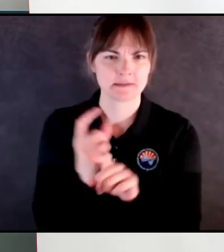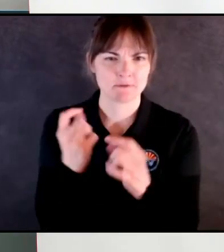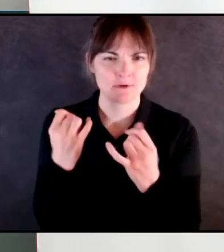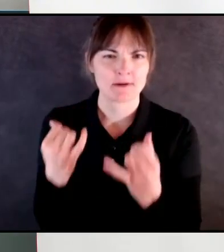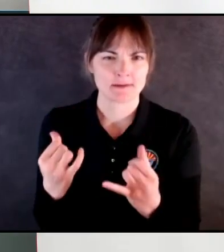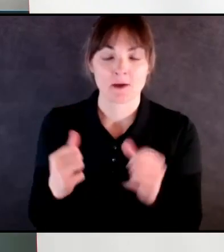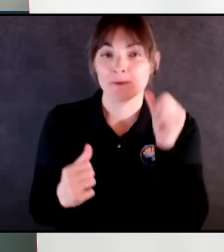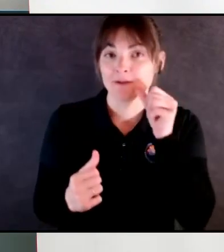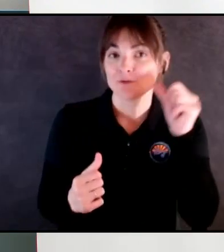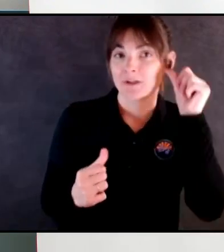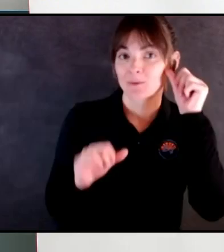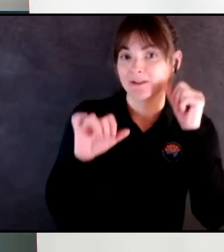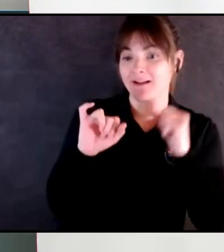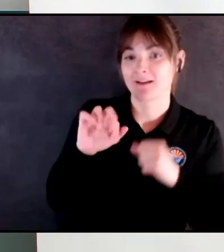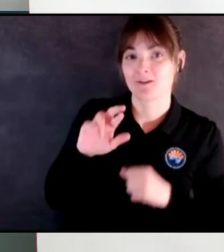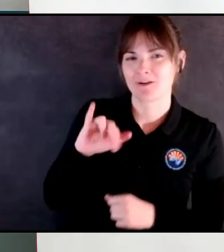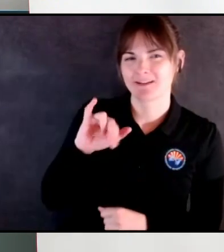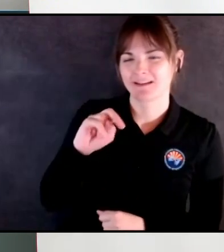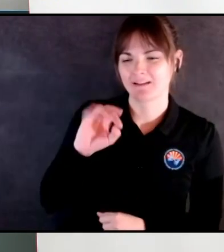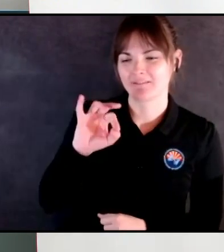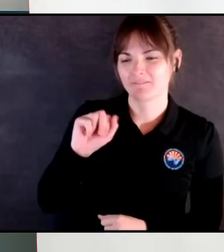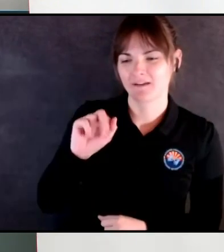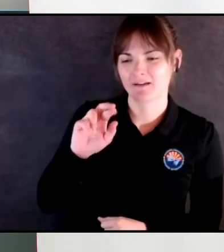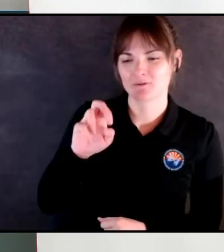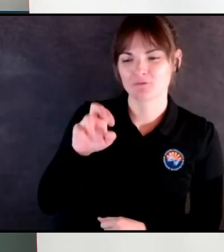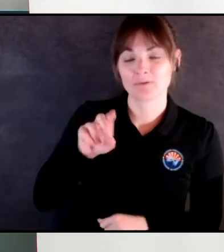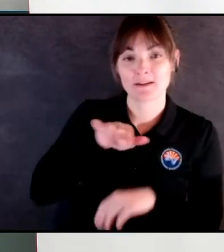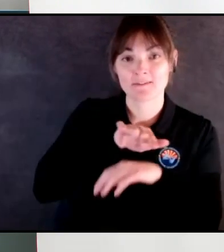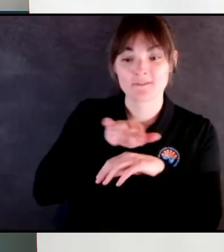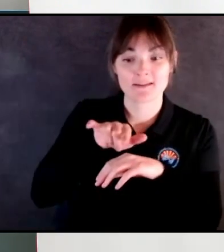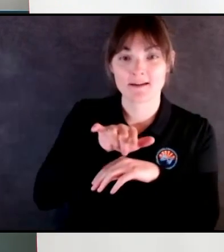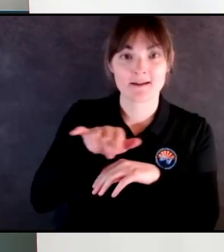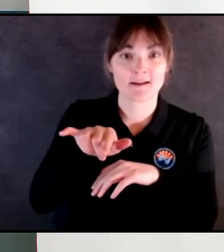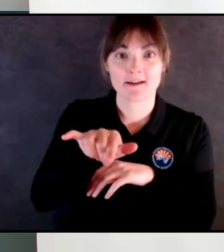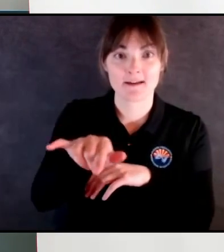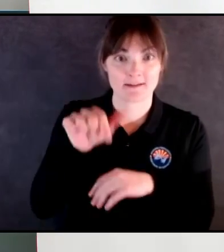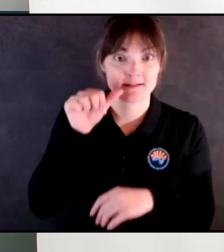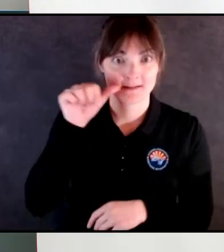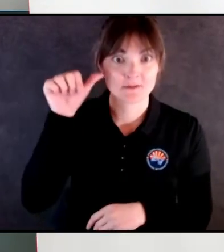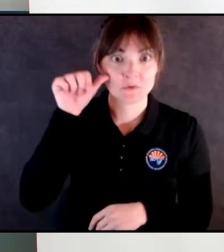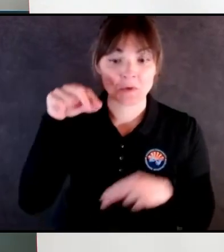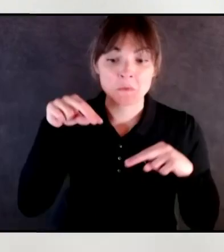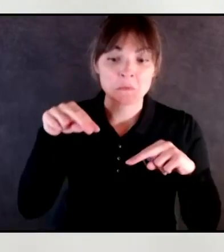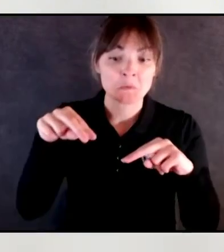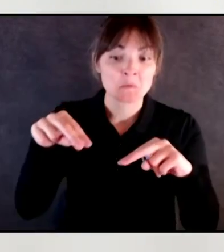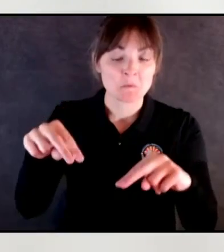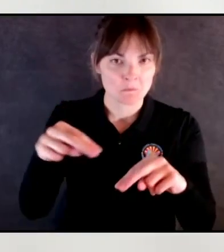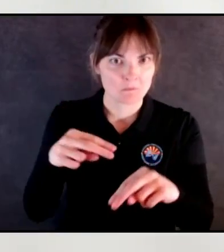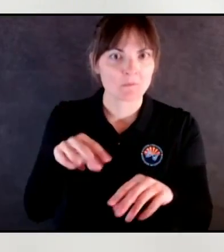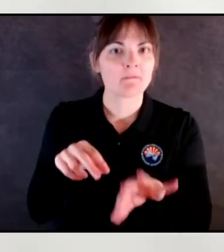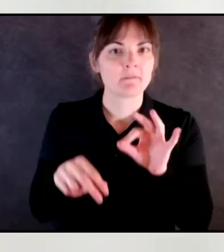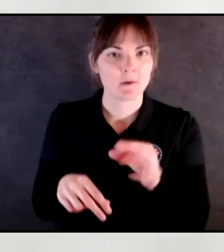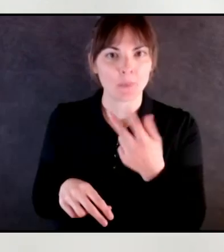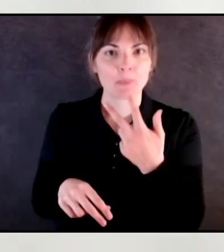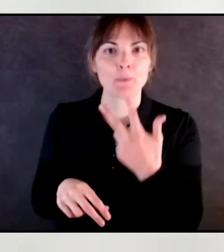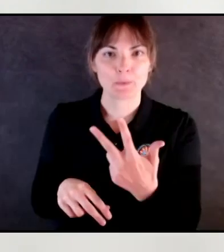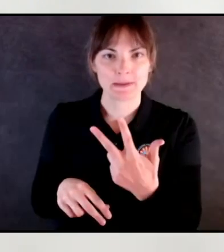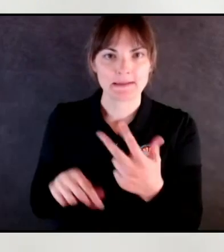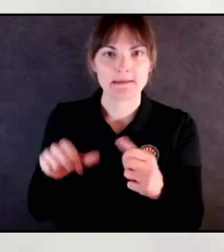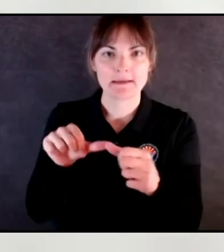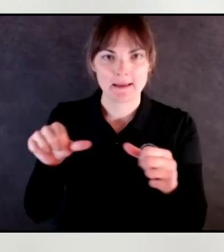yesterday. It was showing about 3 areas of heat, all well interior,